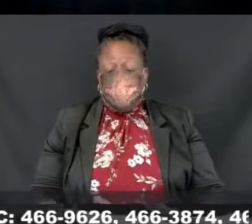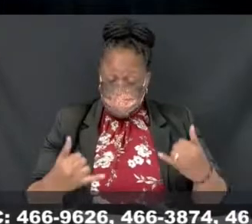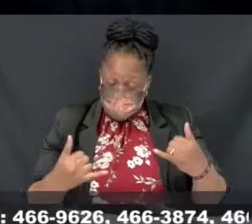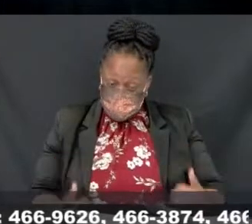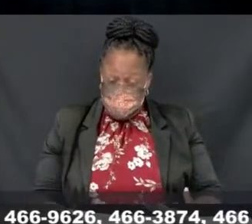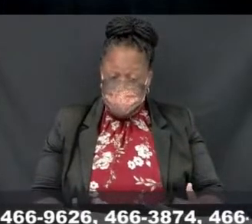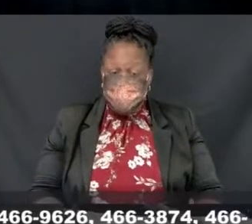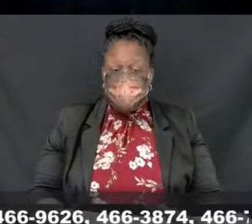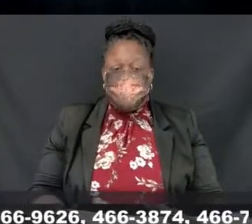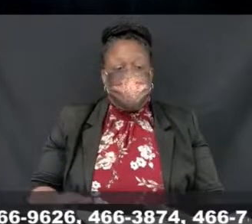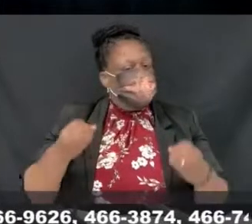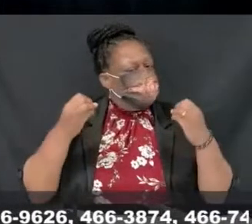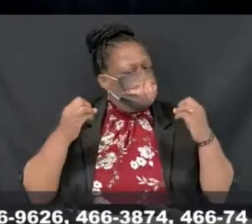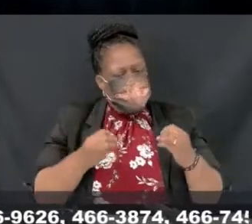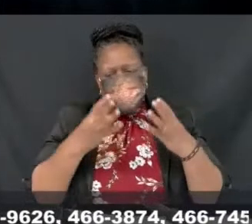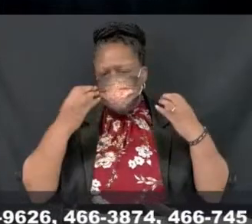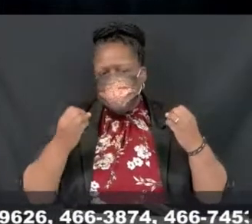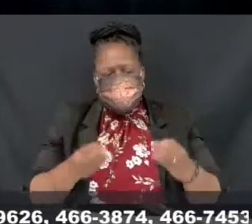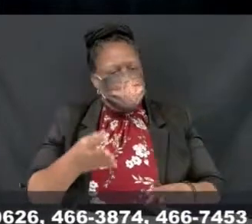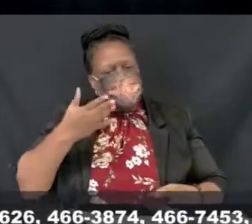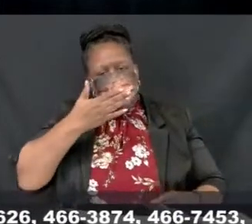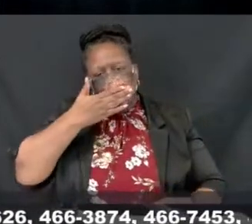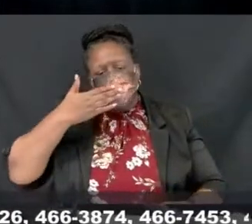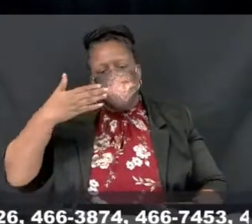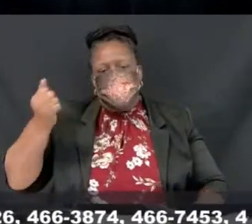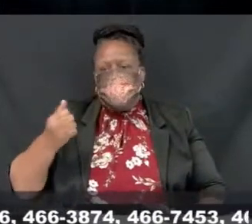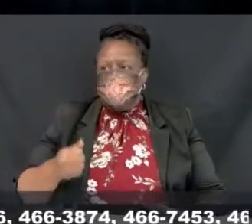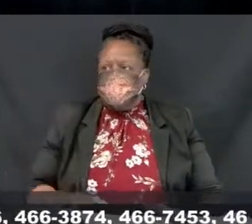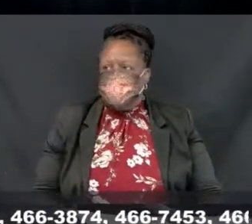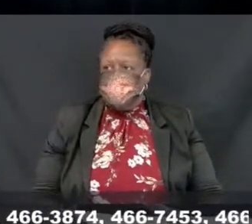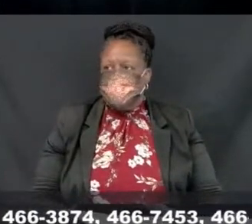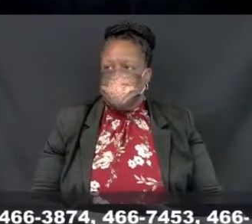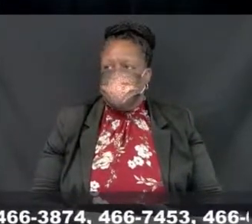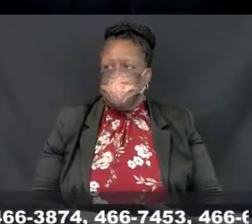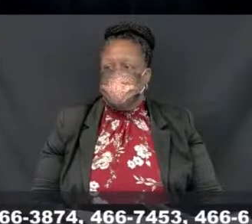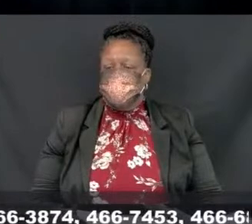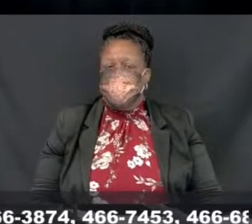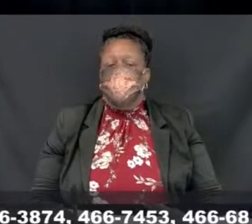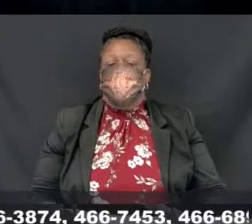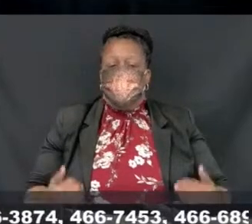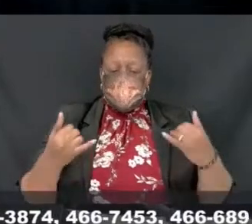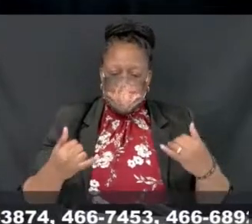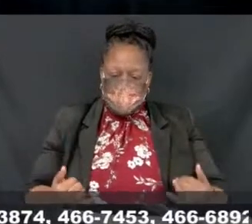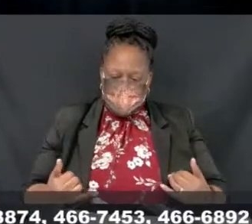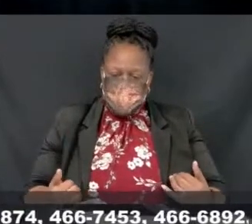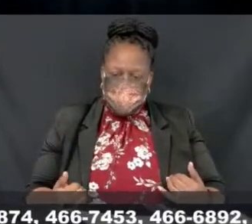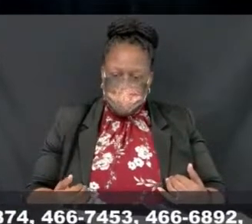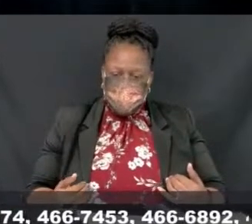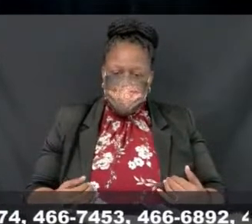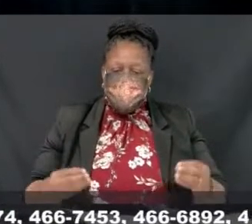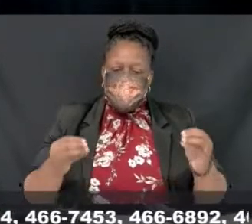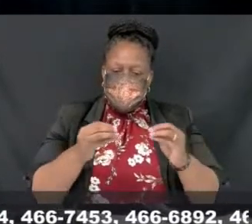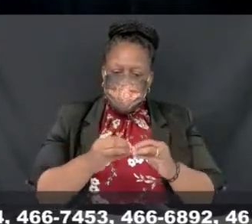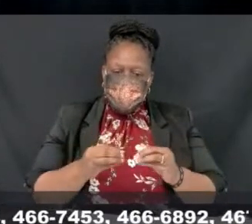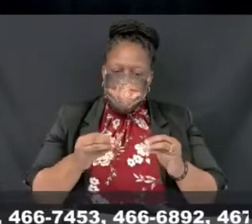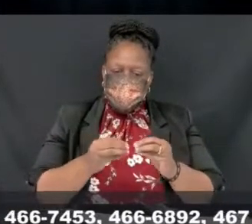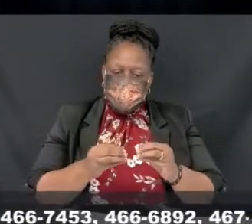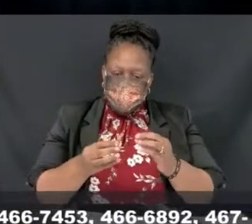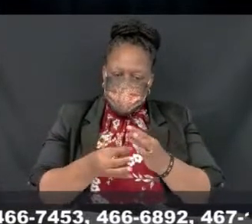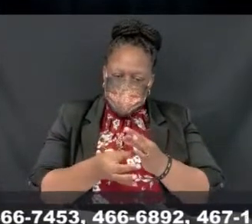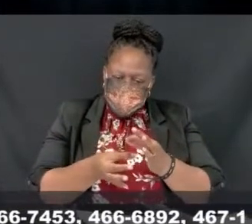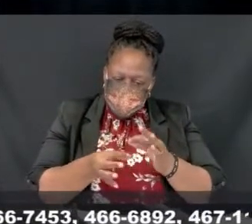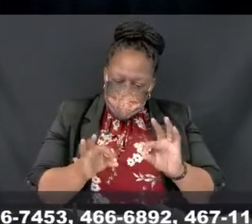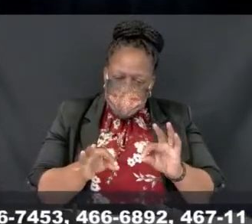St. Kitts and Nevis. Equally so, we continued with the easing of restrictions on entertainment, and yes,